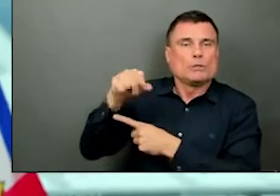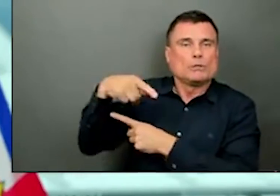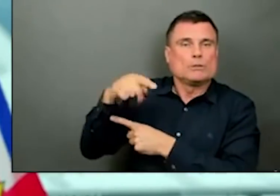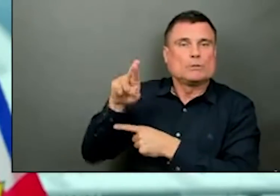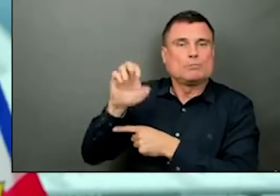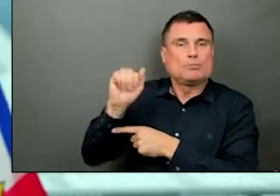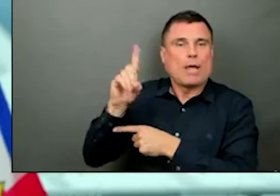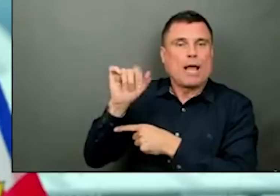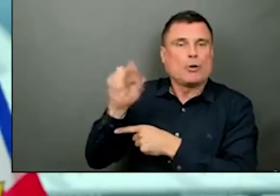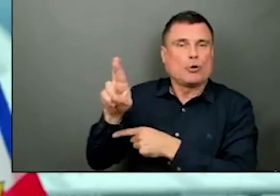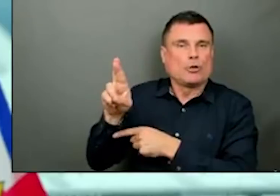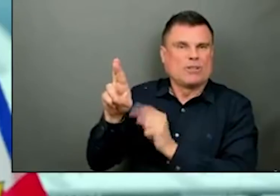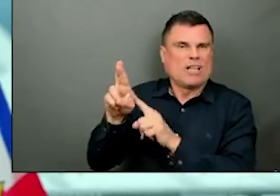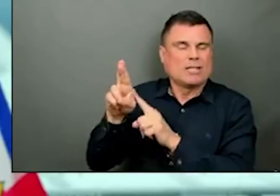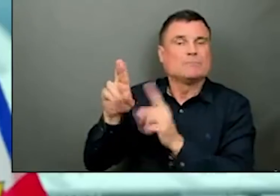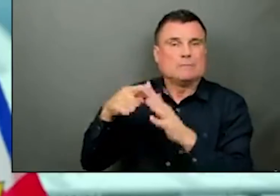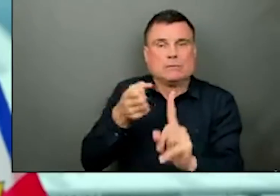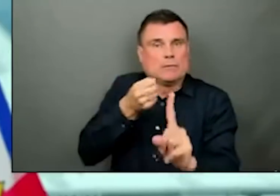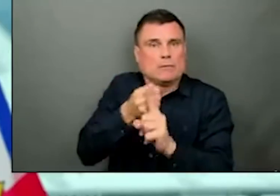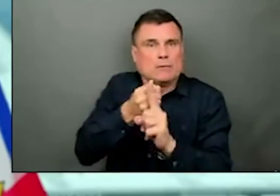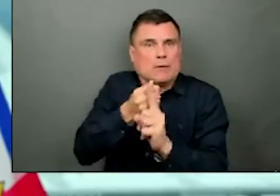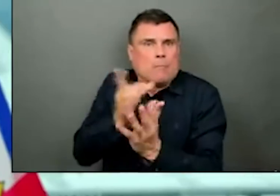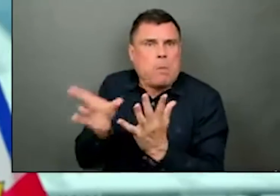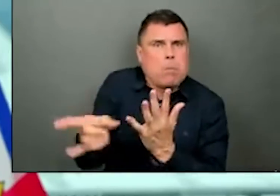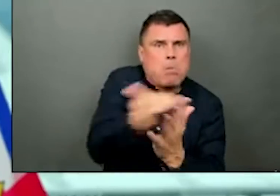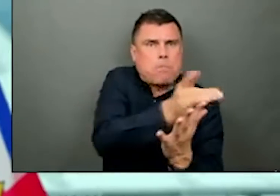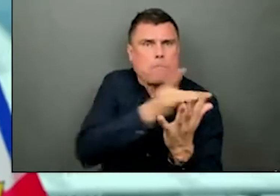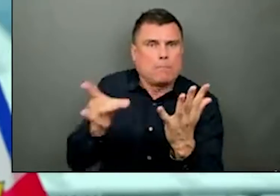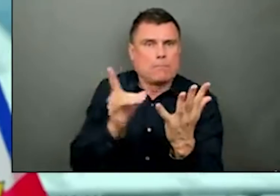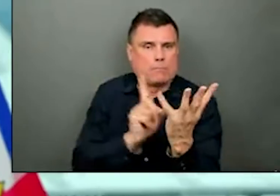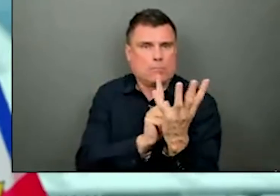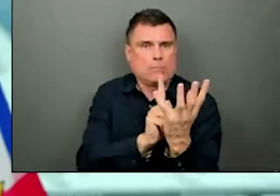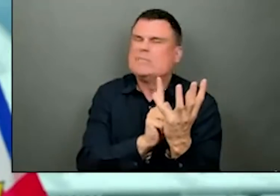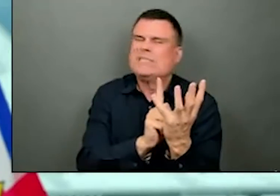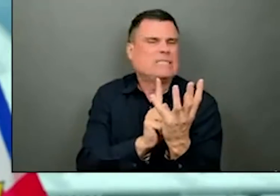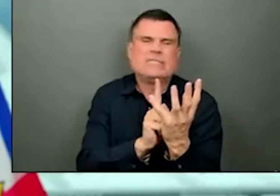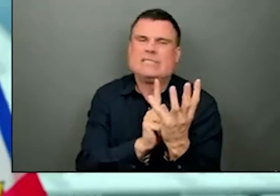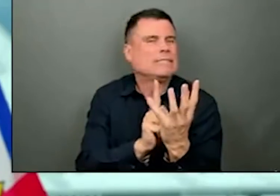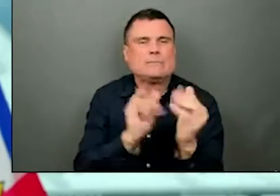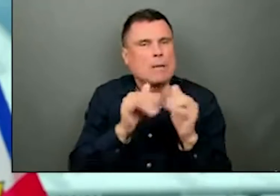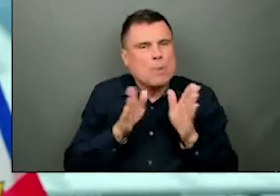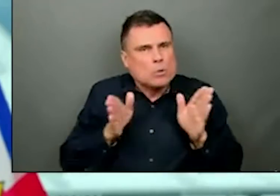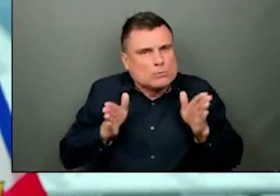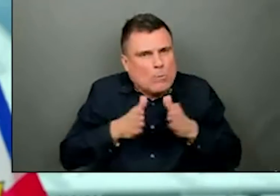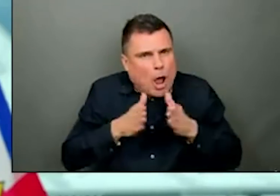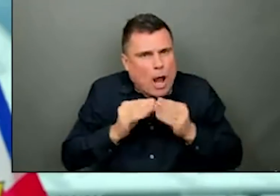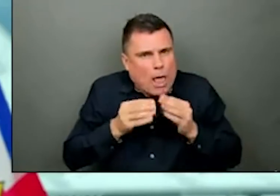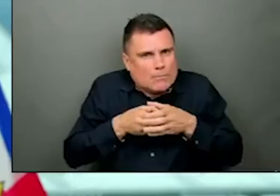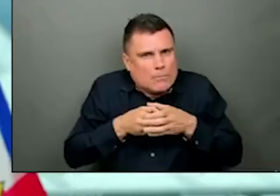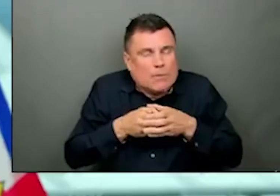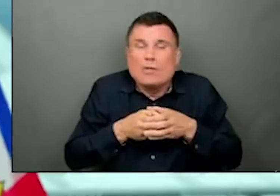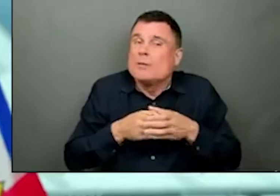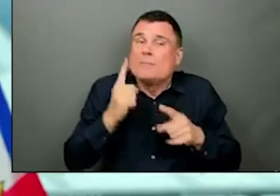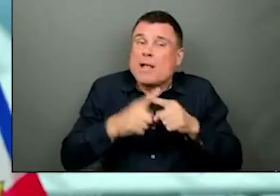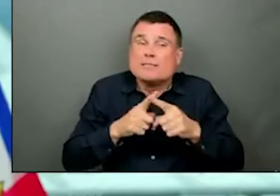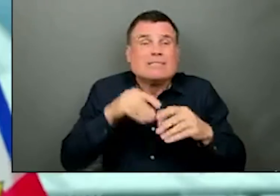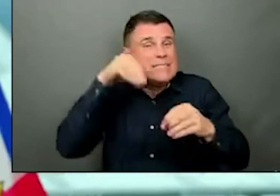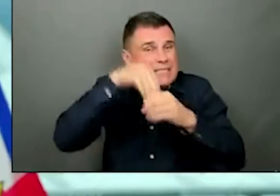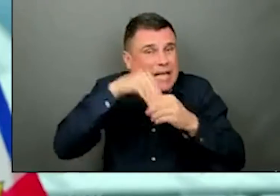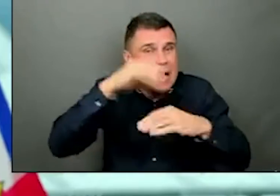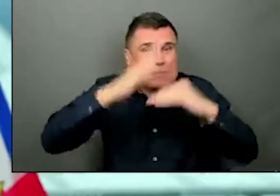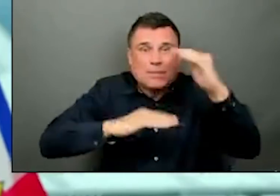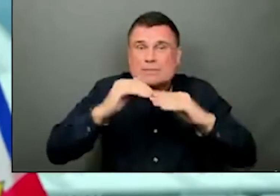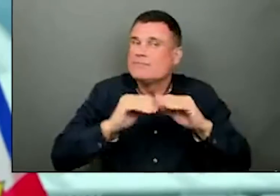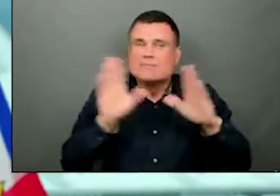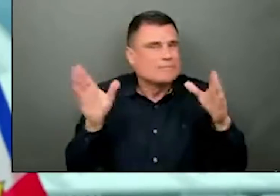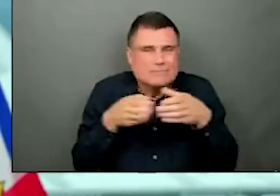making sure you're wearing masks and keeping distance when you're inside in particular. We've been on a very steep upward